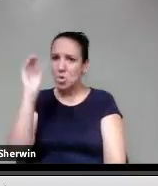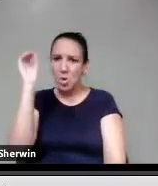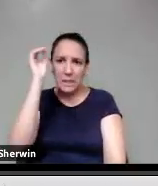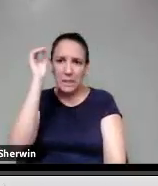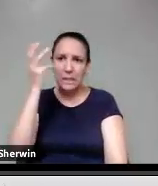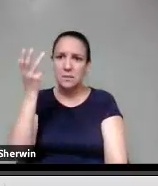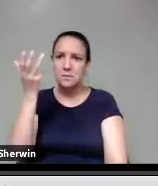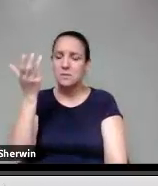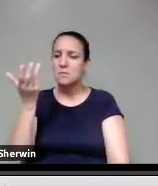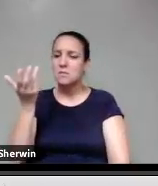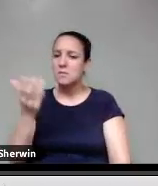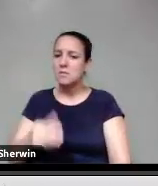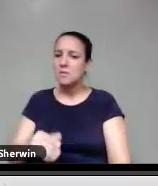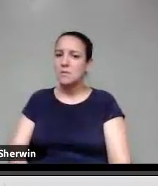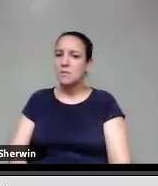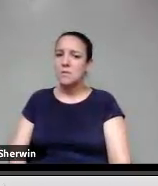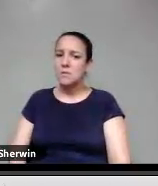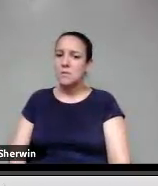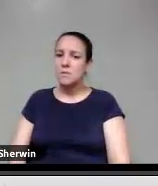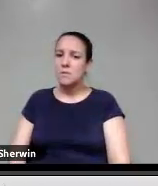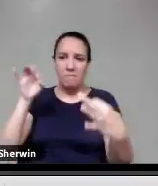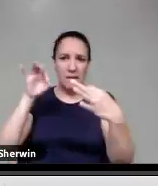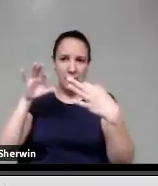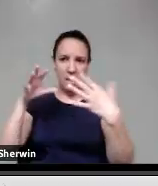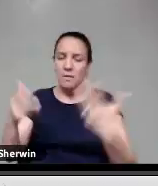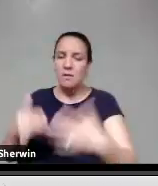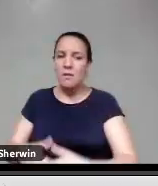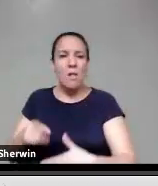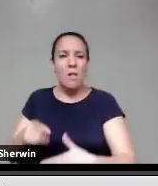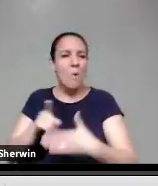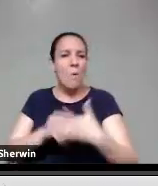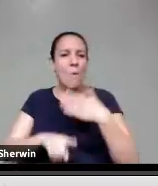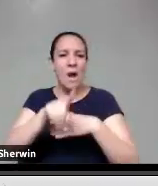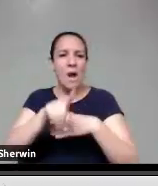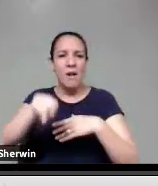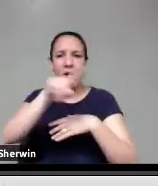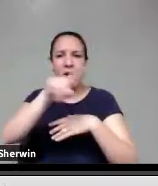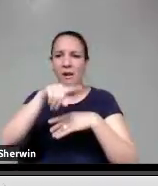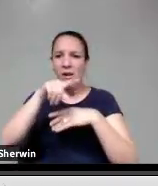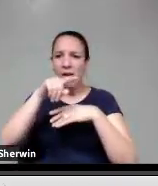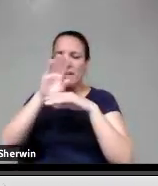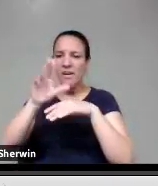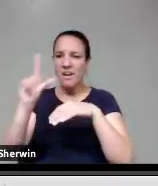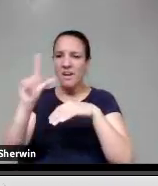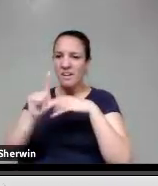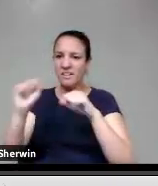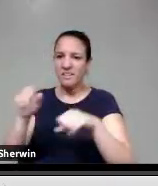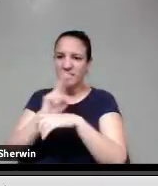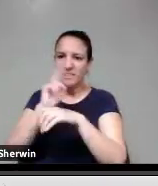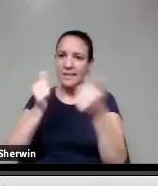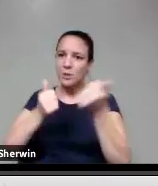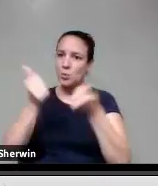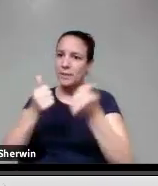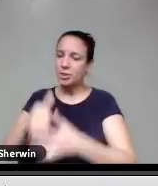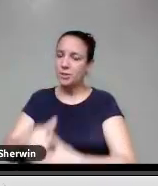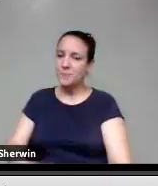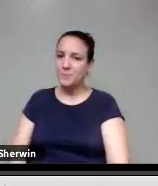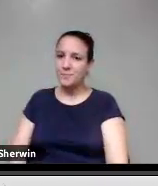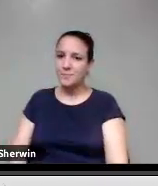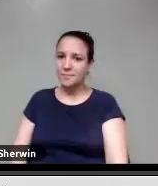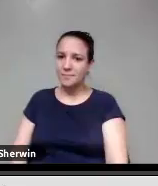them, or more as we've discussed, which one could your library use effectively to involve people and make